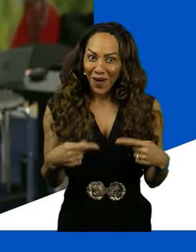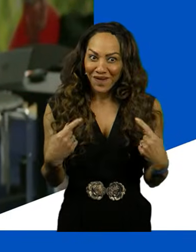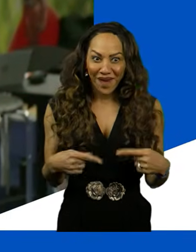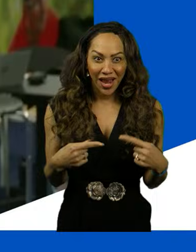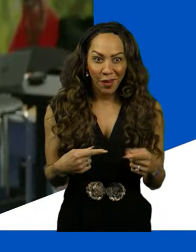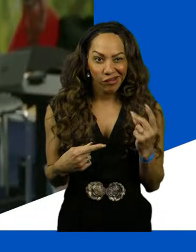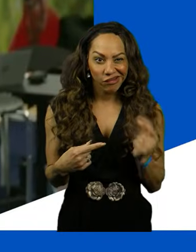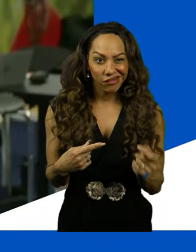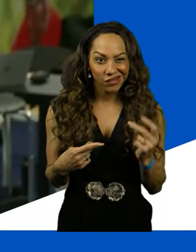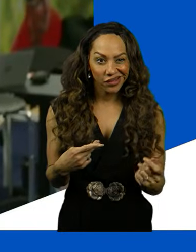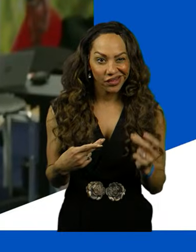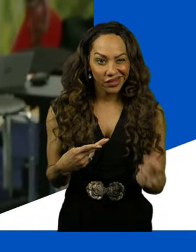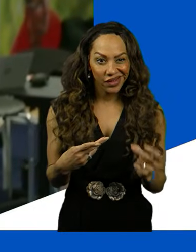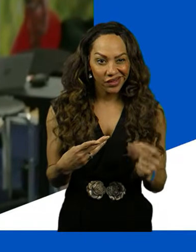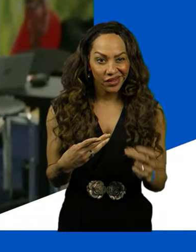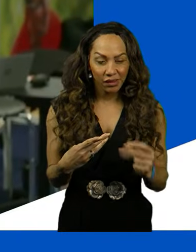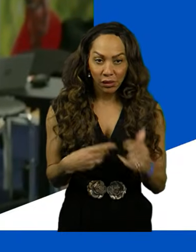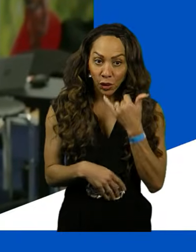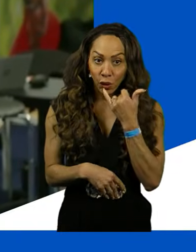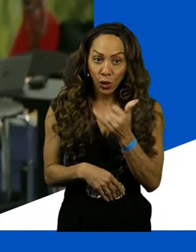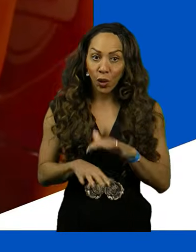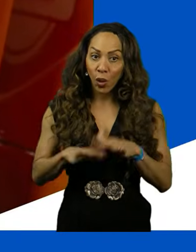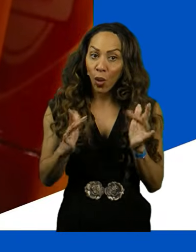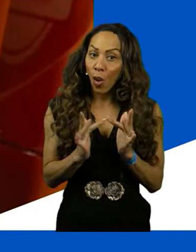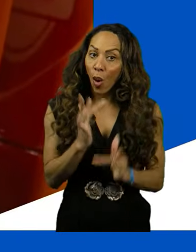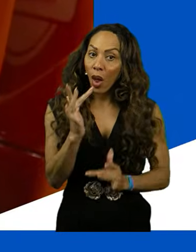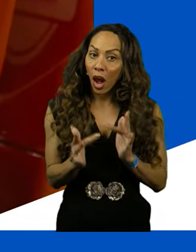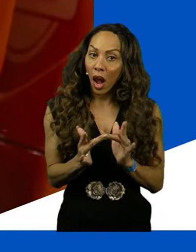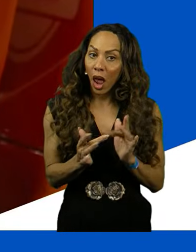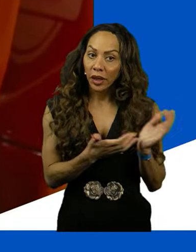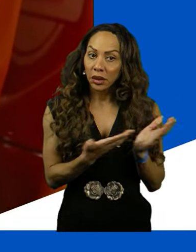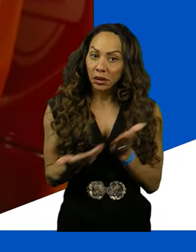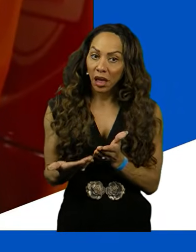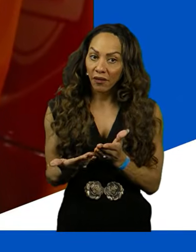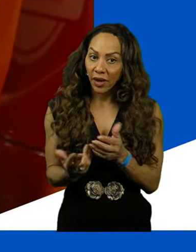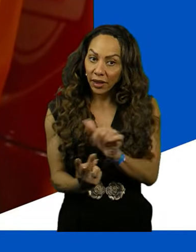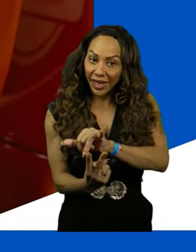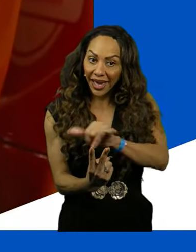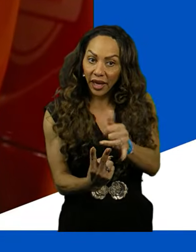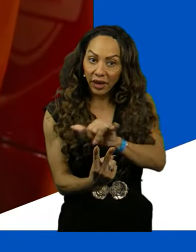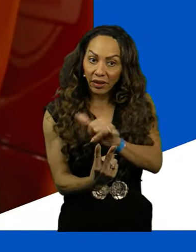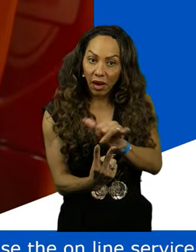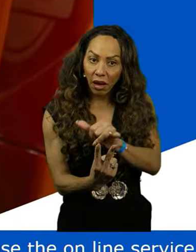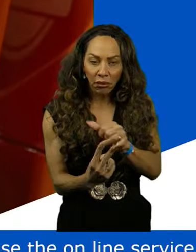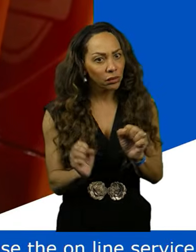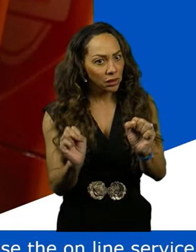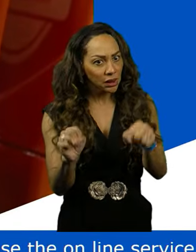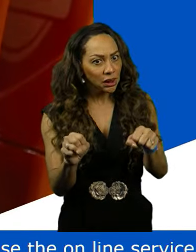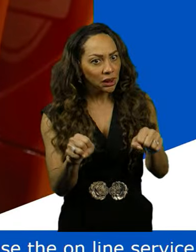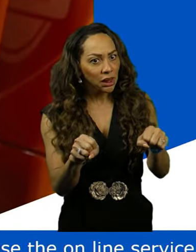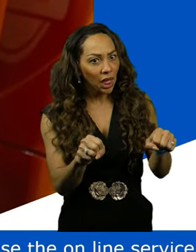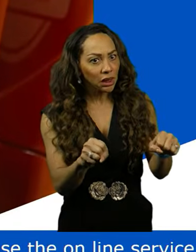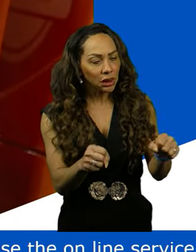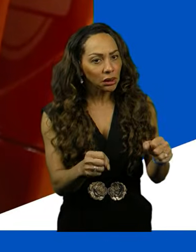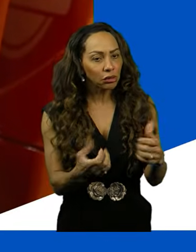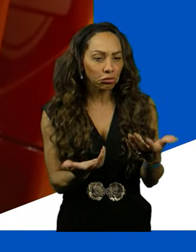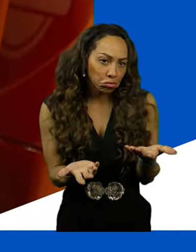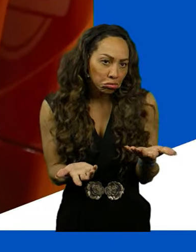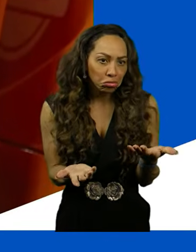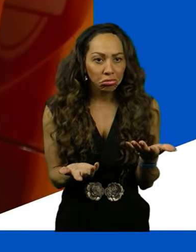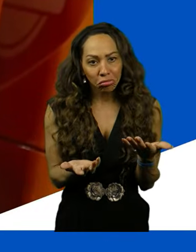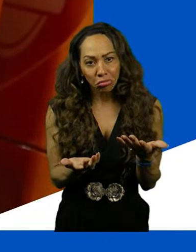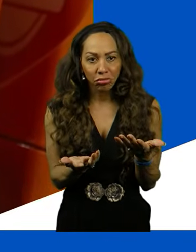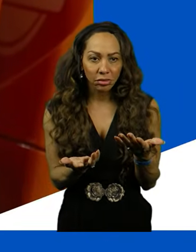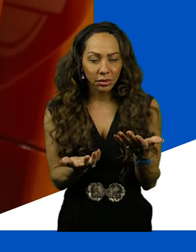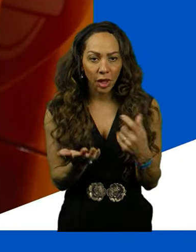they can also use the online service to get in contact with yourselves, right? Yeah. Absolutely. There are multiple ways that you can speak to, the